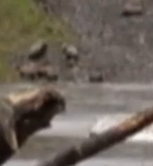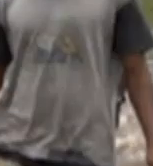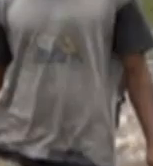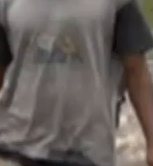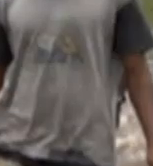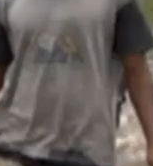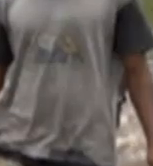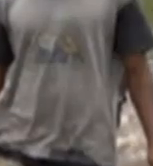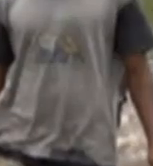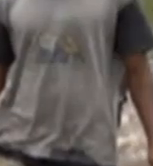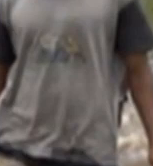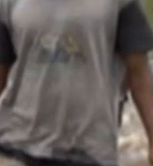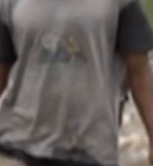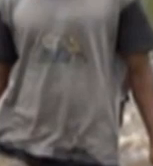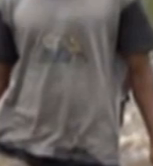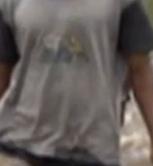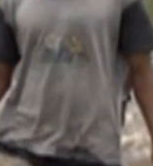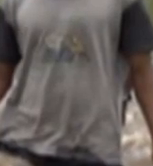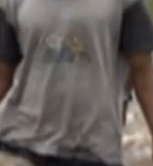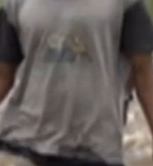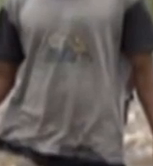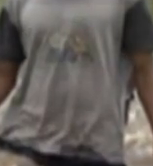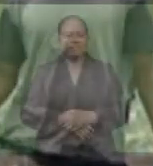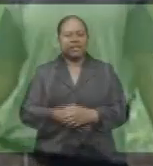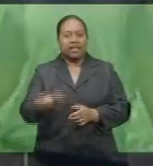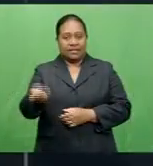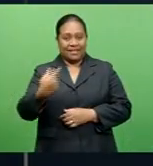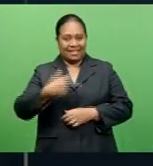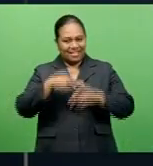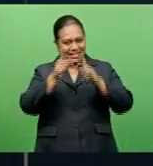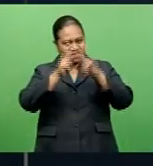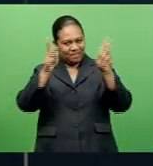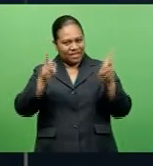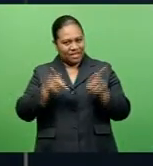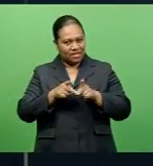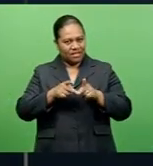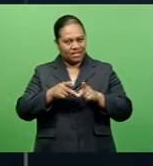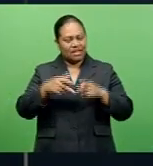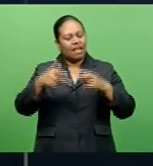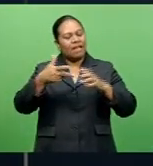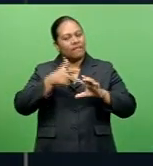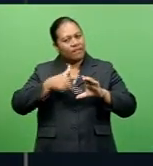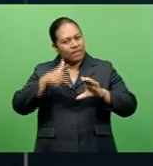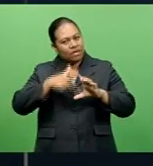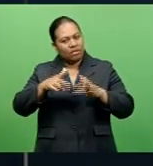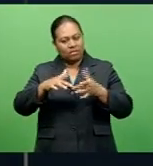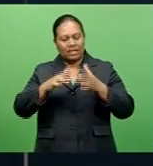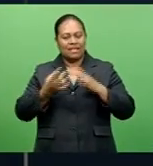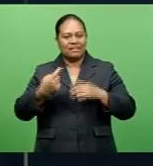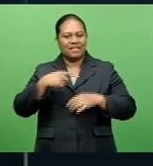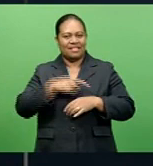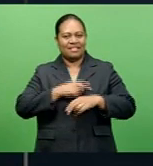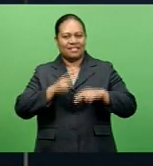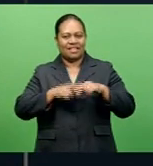crossing captured by Eleanor Turangai View. You can send us newsworthy pictures and videos on email